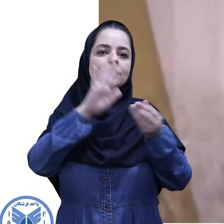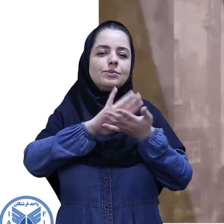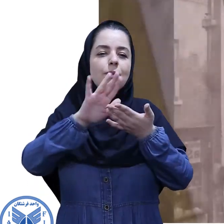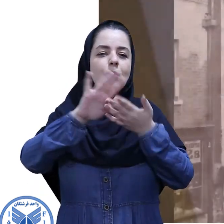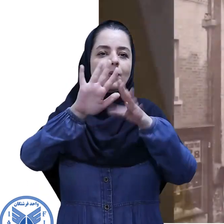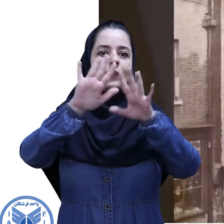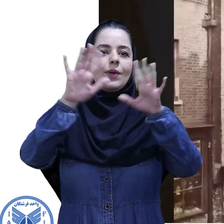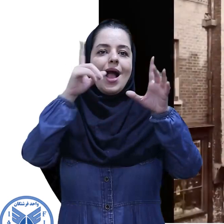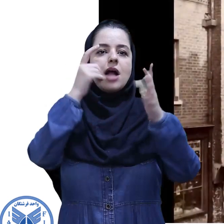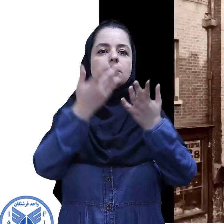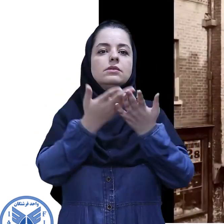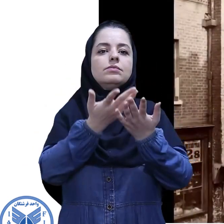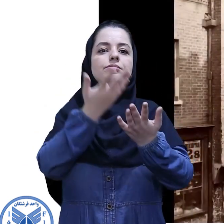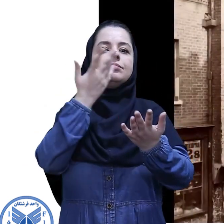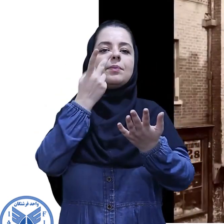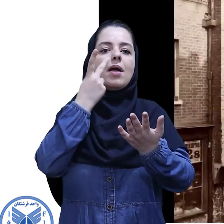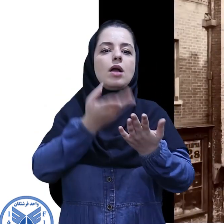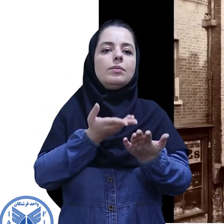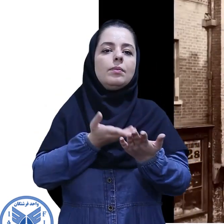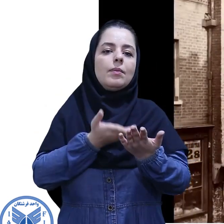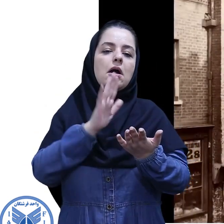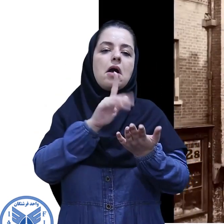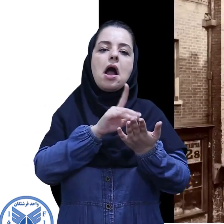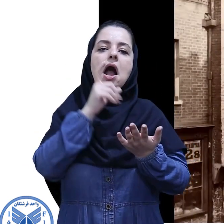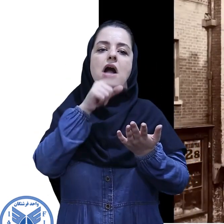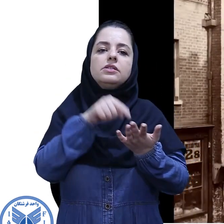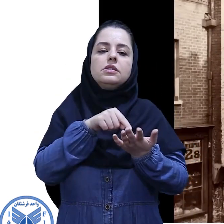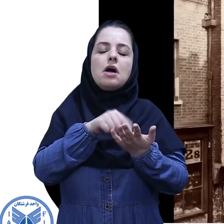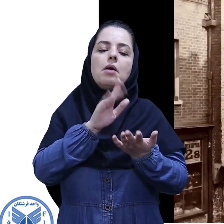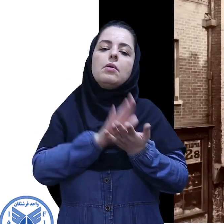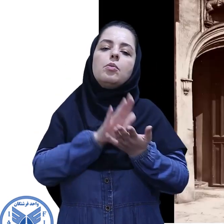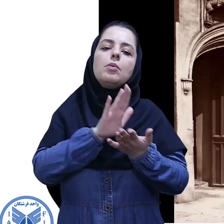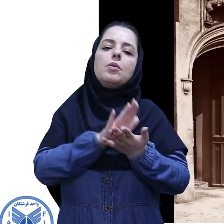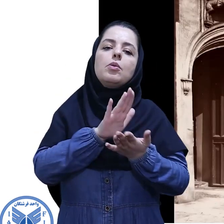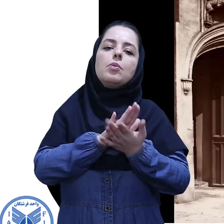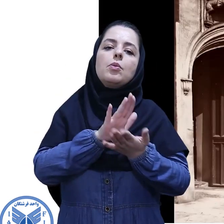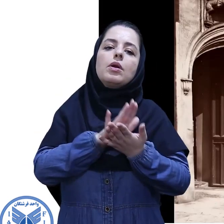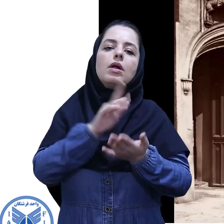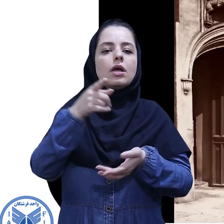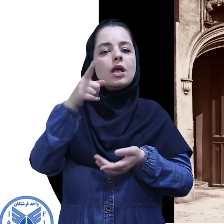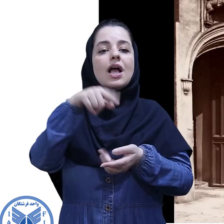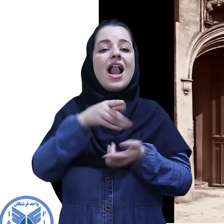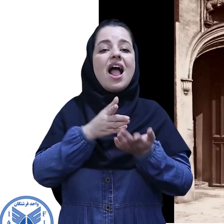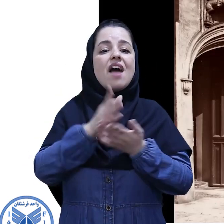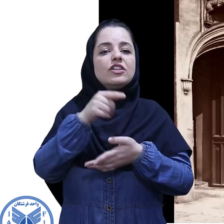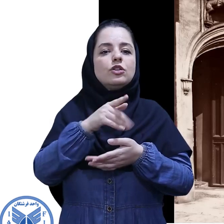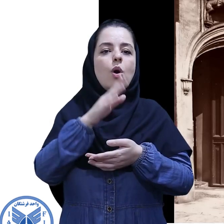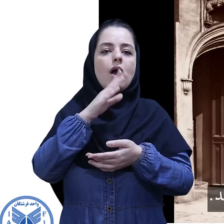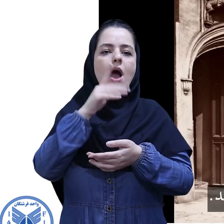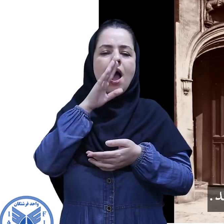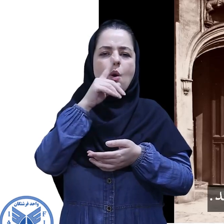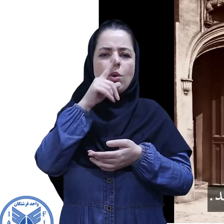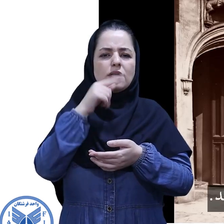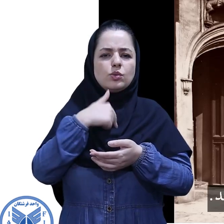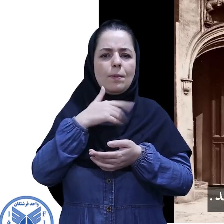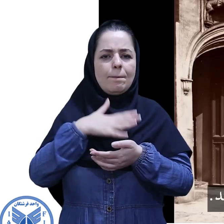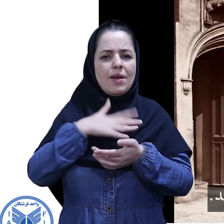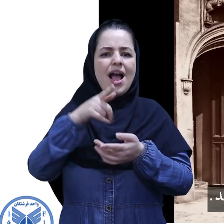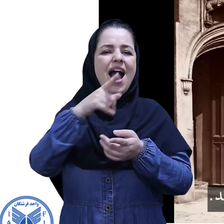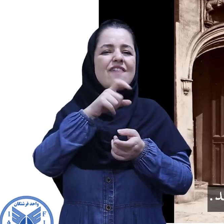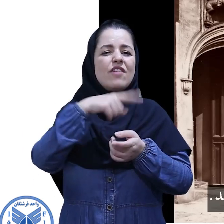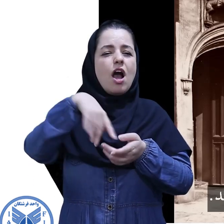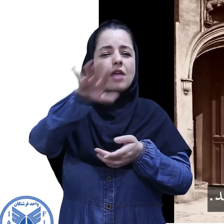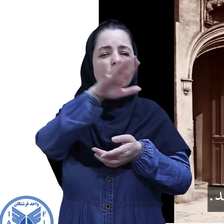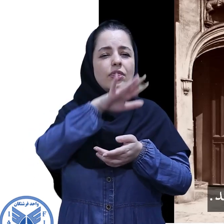photograph. The image itself is very, very permanent. It's still being done today. There's still people making carbon prints